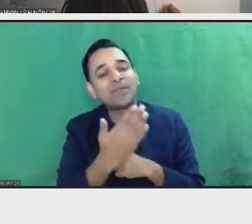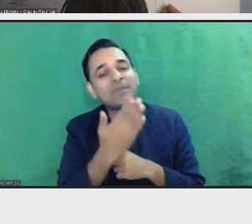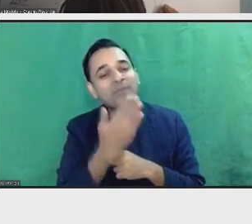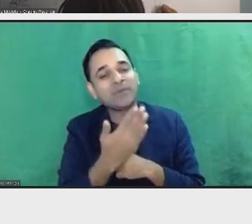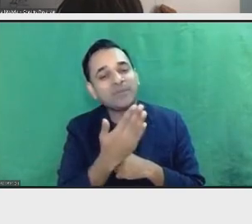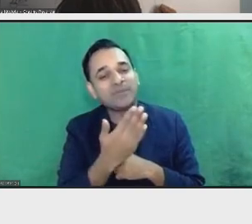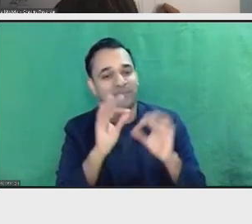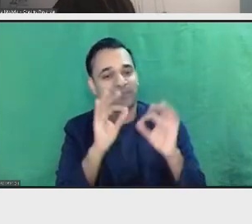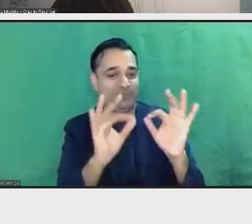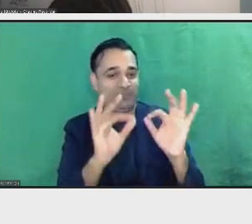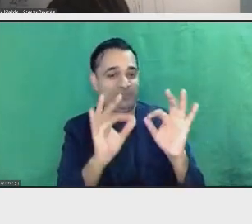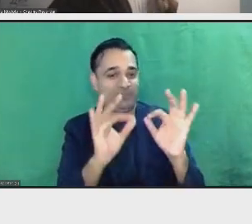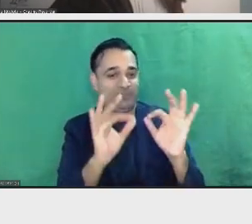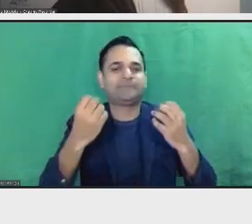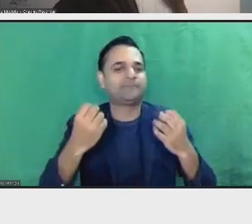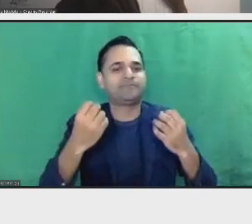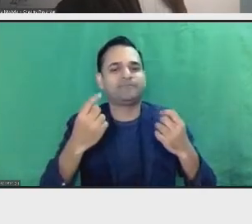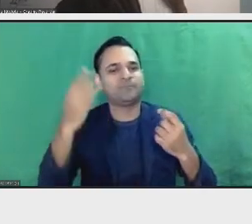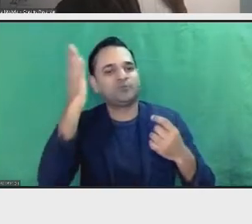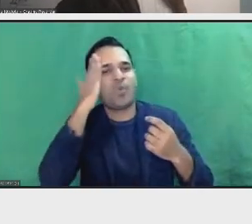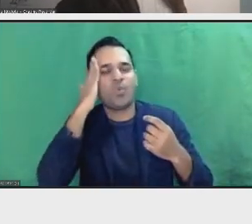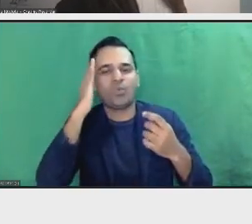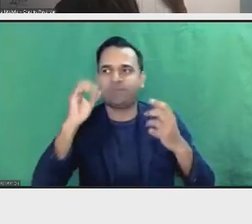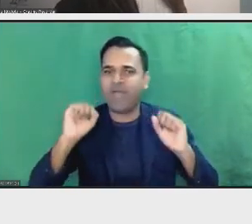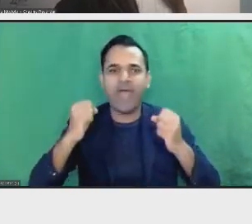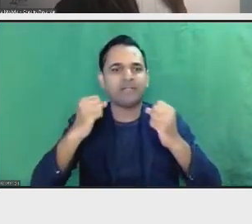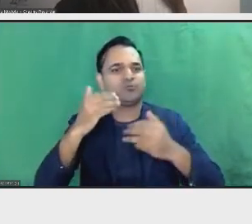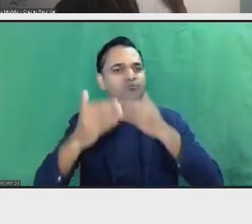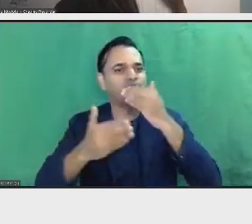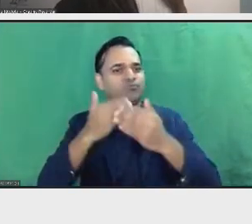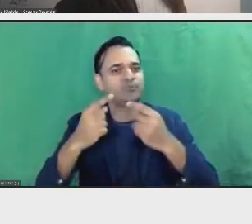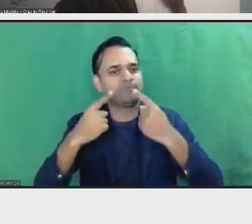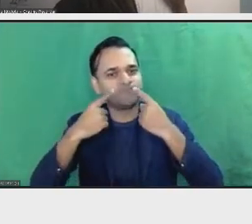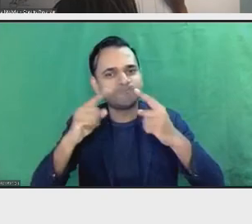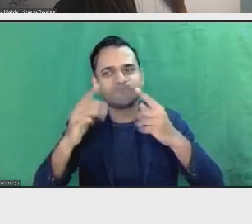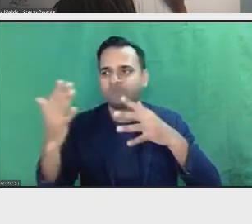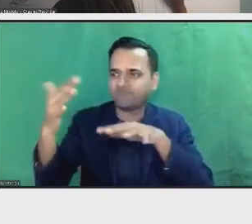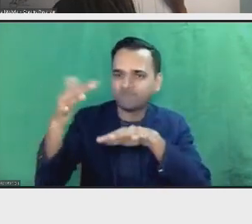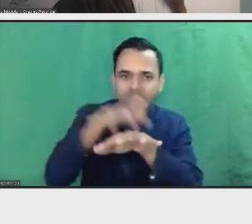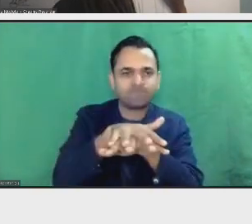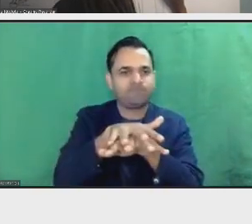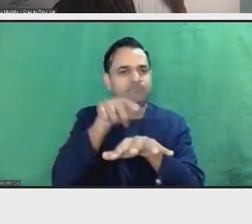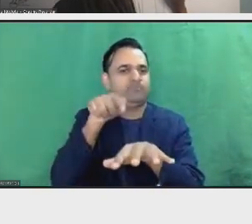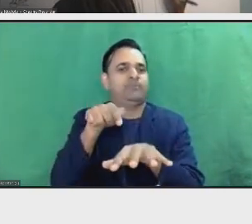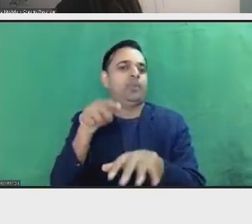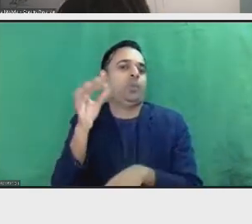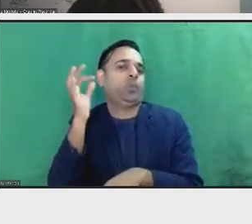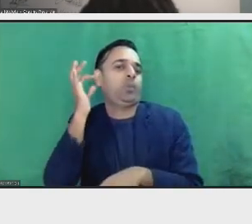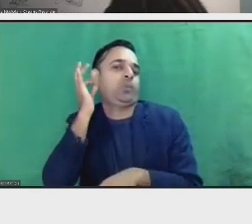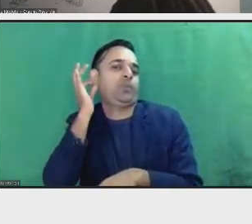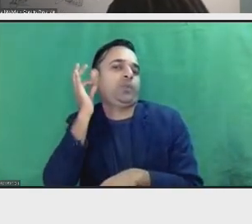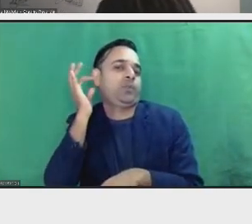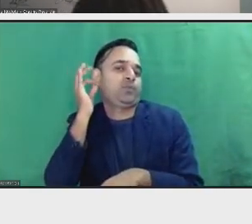inclusion of girls and women in decision-making processes and as leaders of environmental